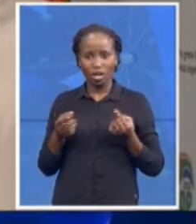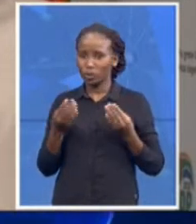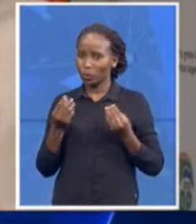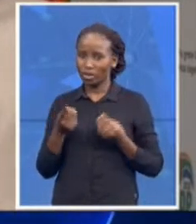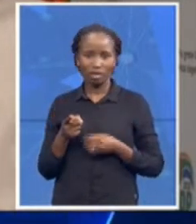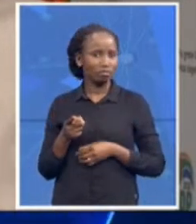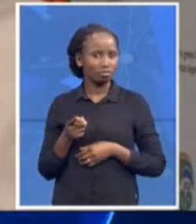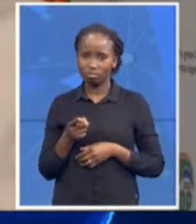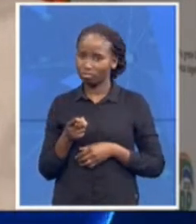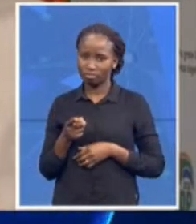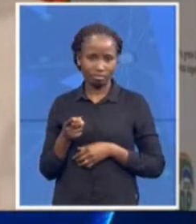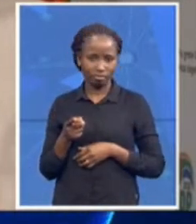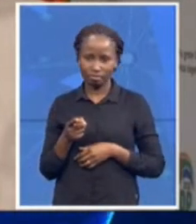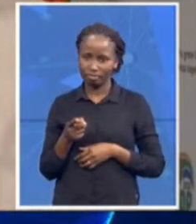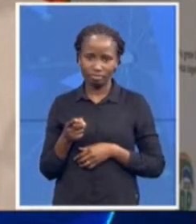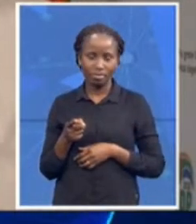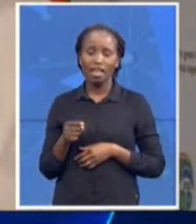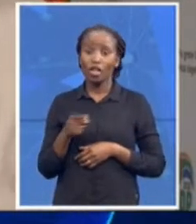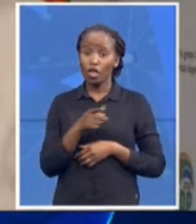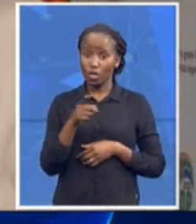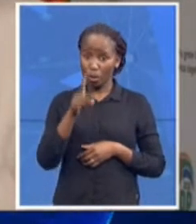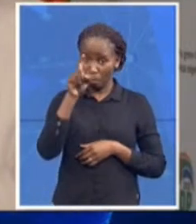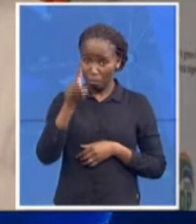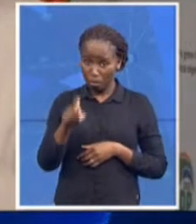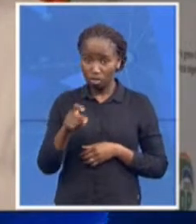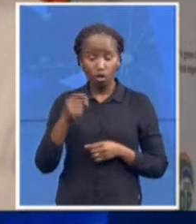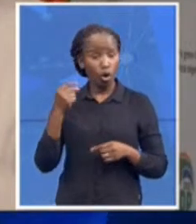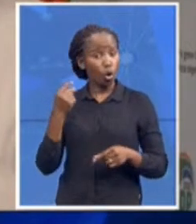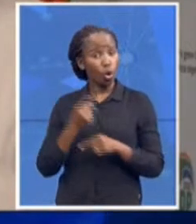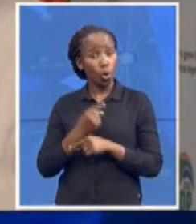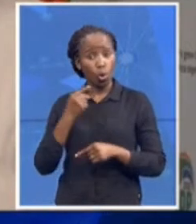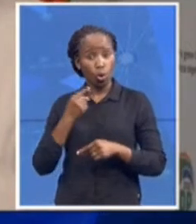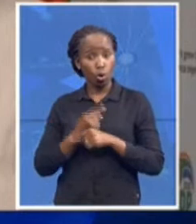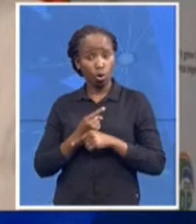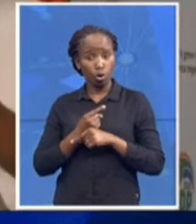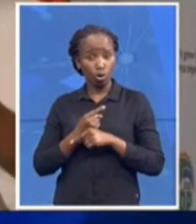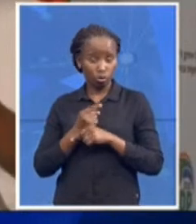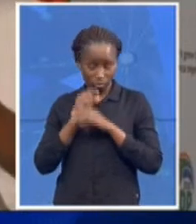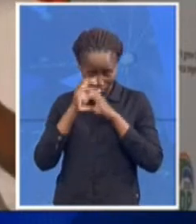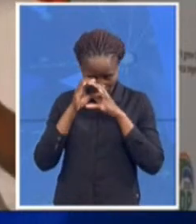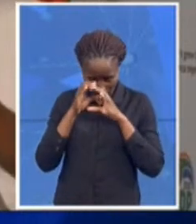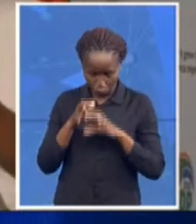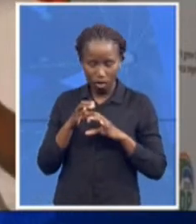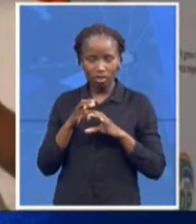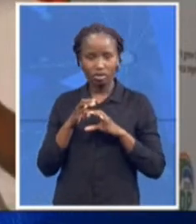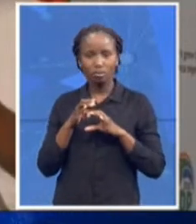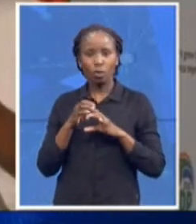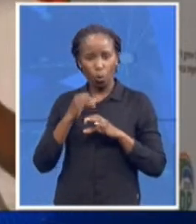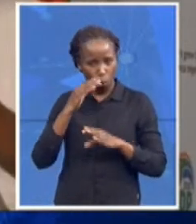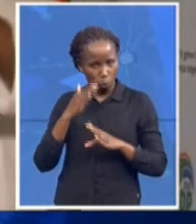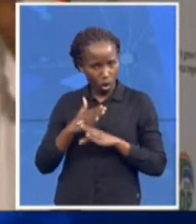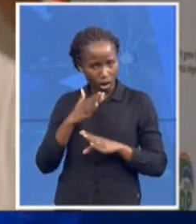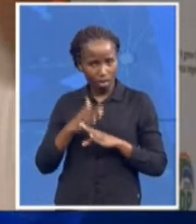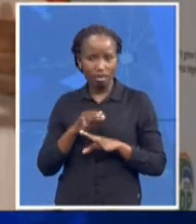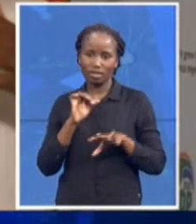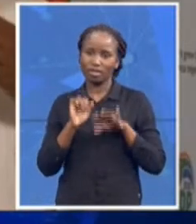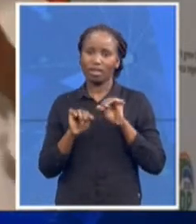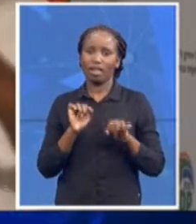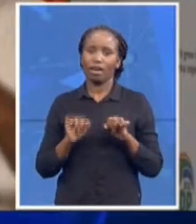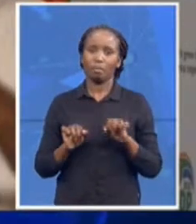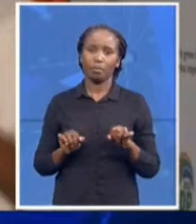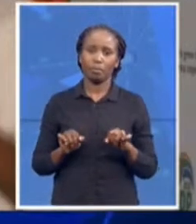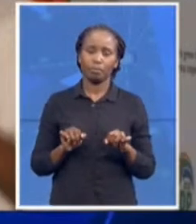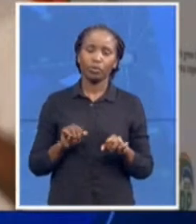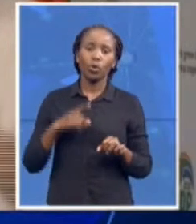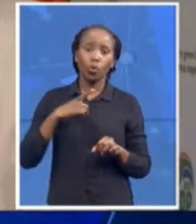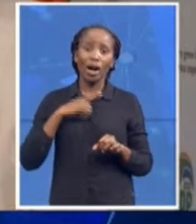put in what they are appointed to do as council, to oversee the